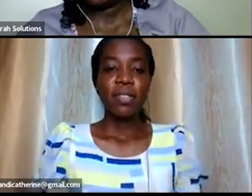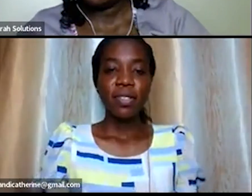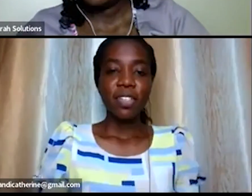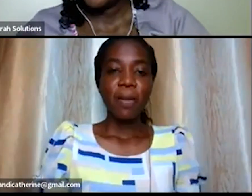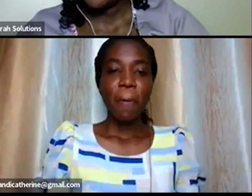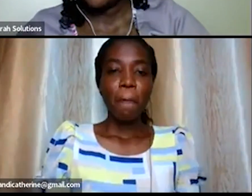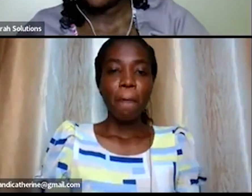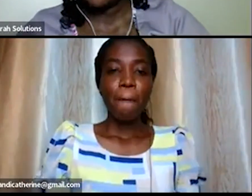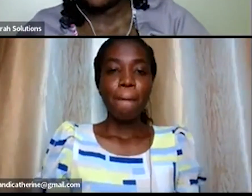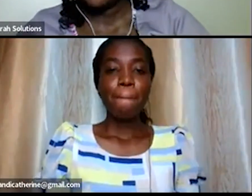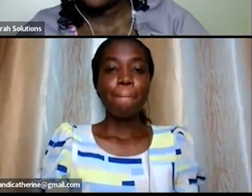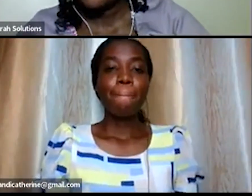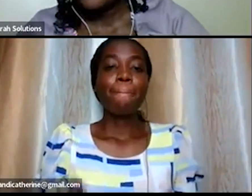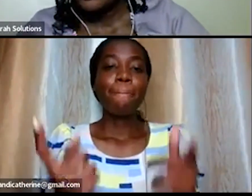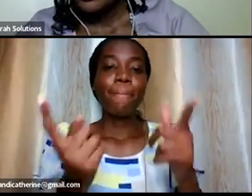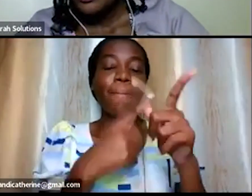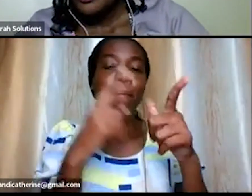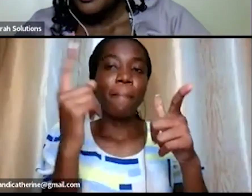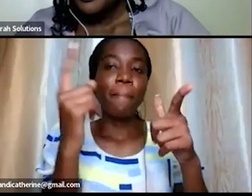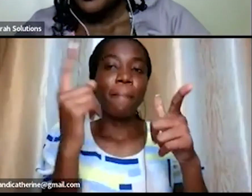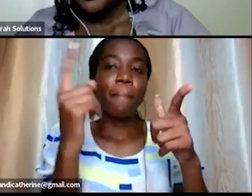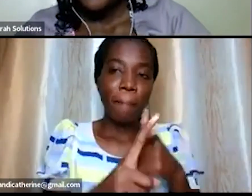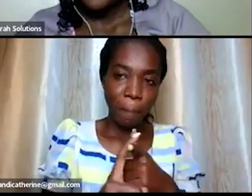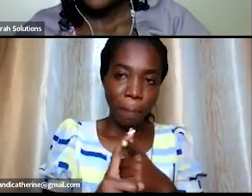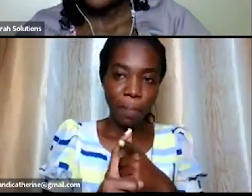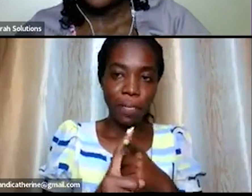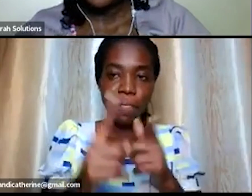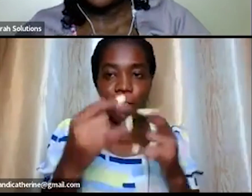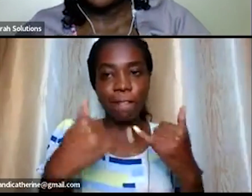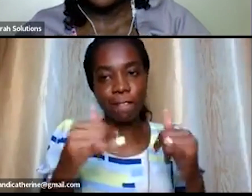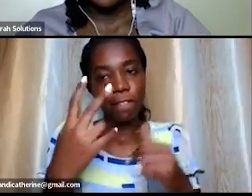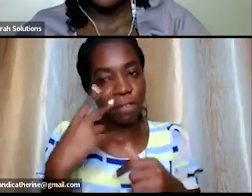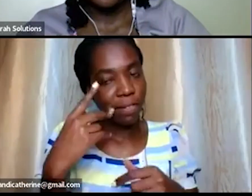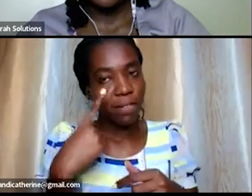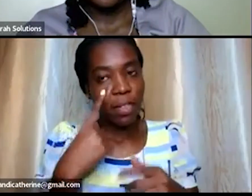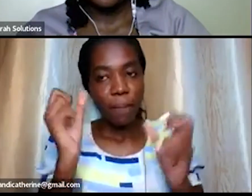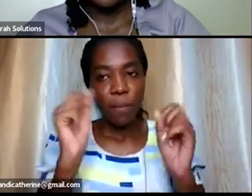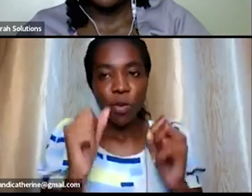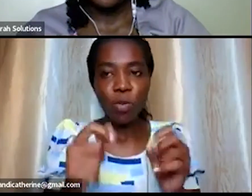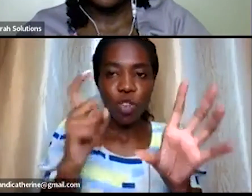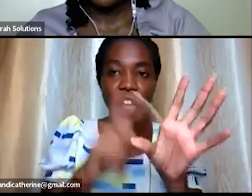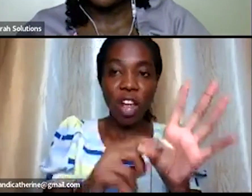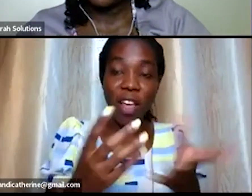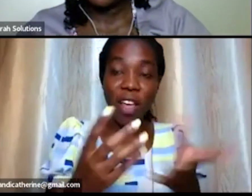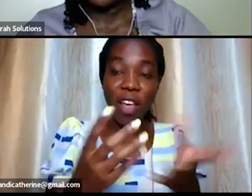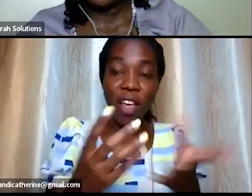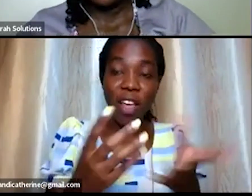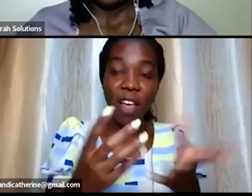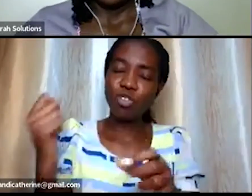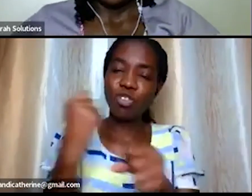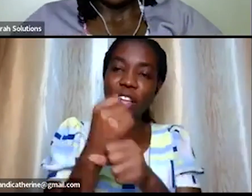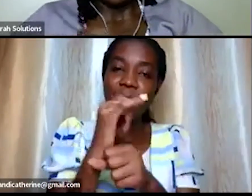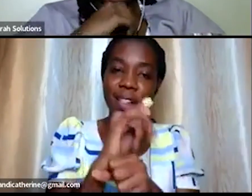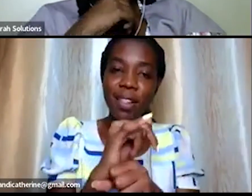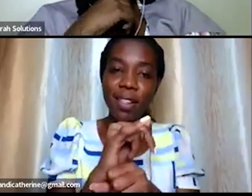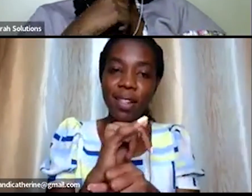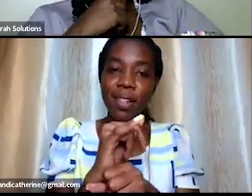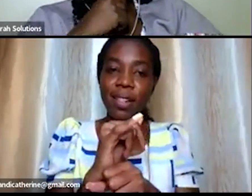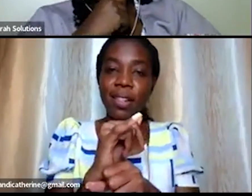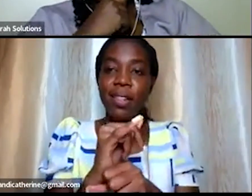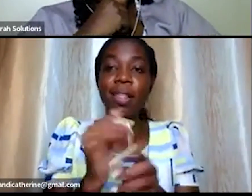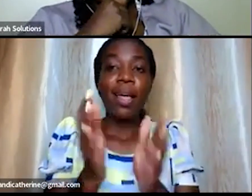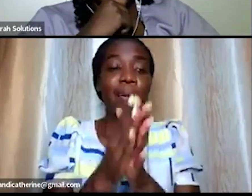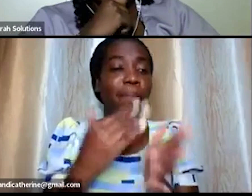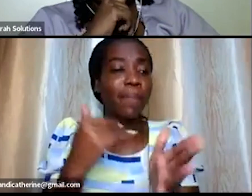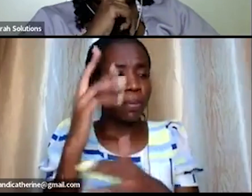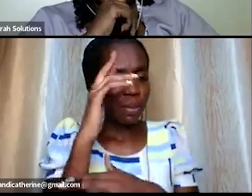Then you try to see yourself, how do you fit in? And then you thrive. And I remember there's some time back